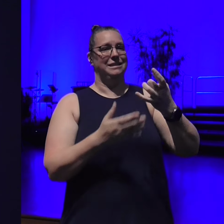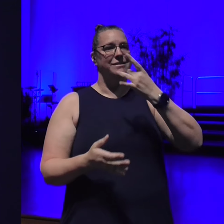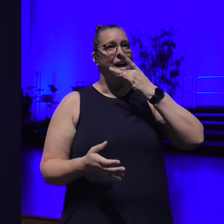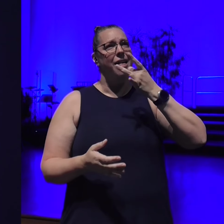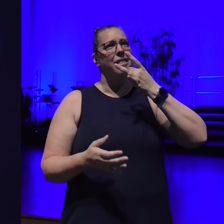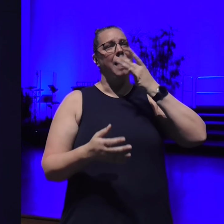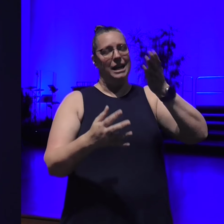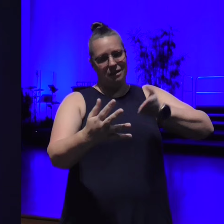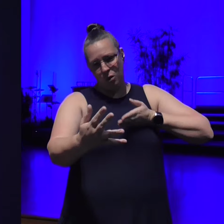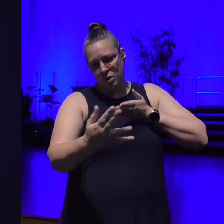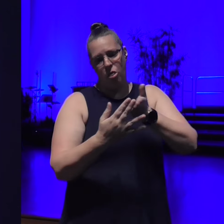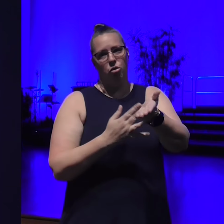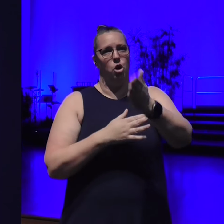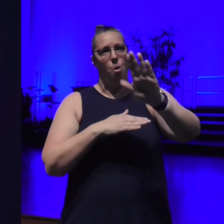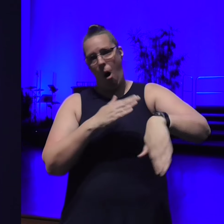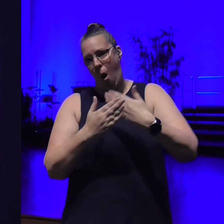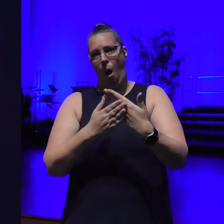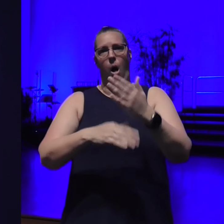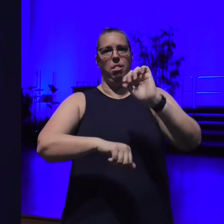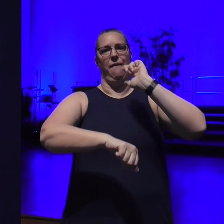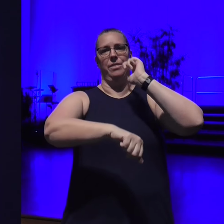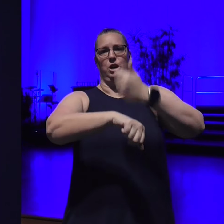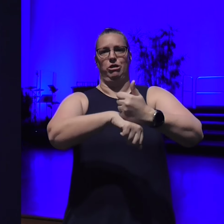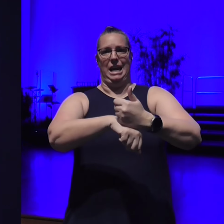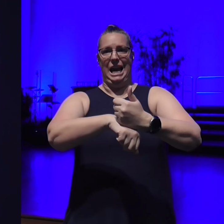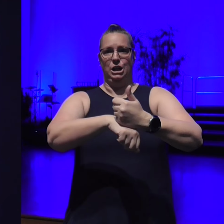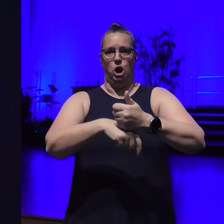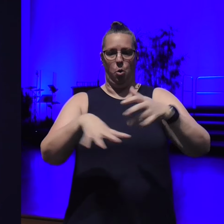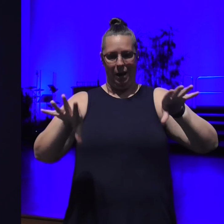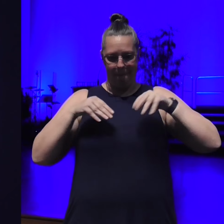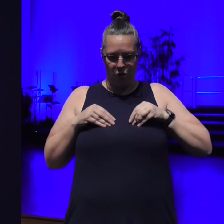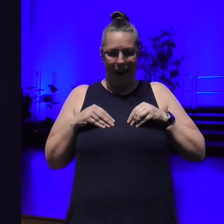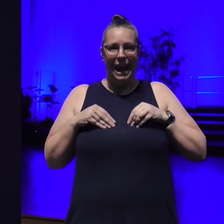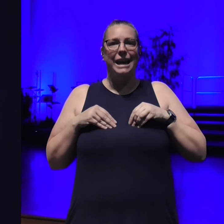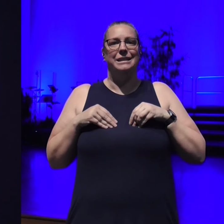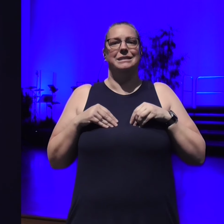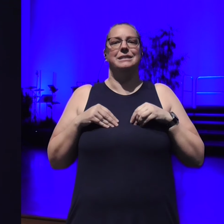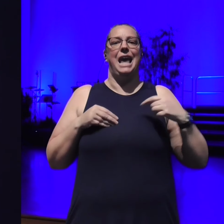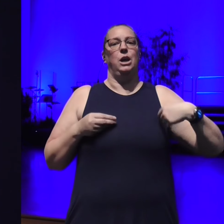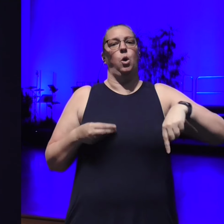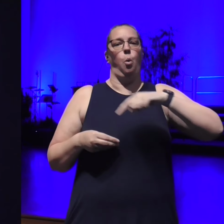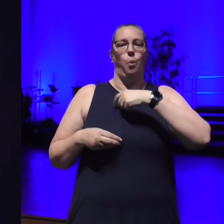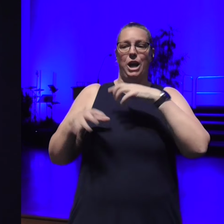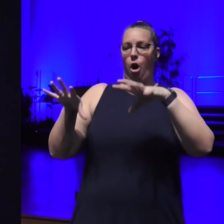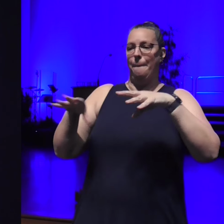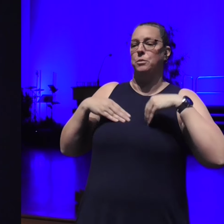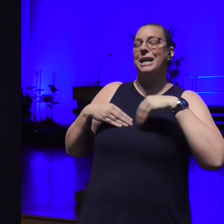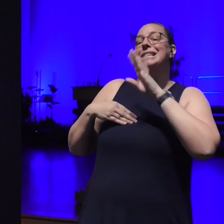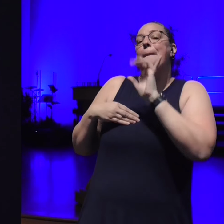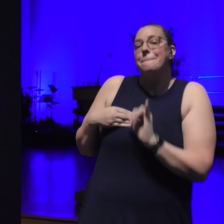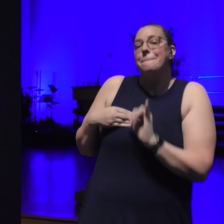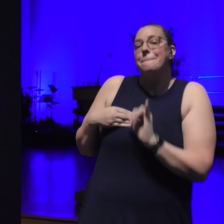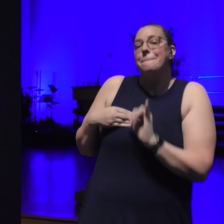creation. We feel, we sense it, and we embrace it and allow ourselves to consciously be embraced by it and feel that joyful